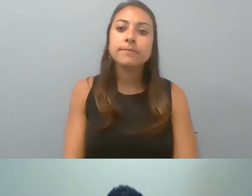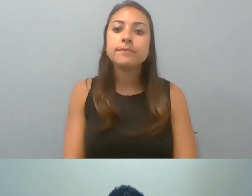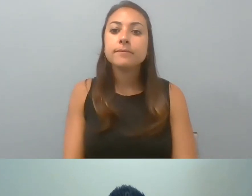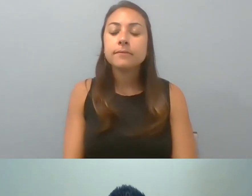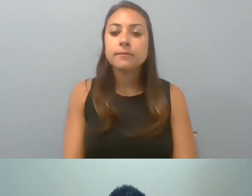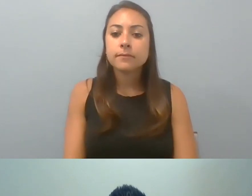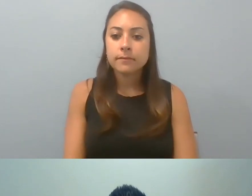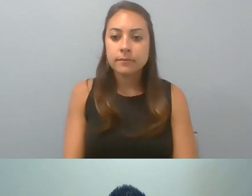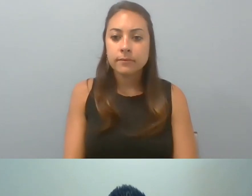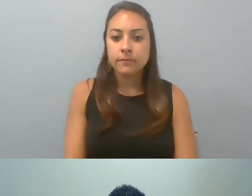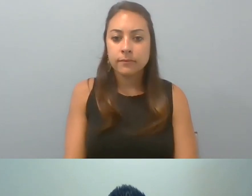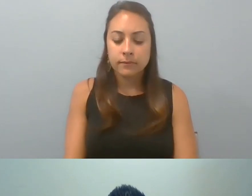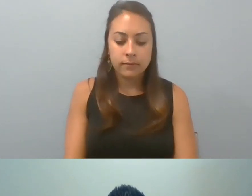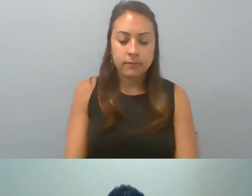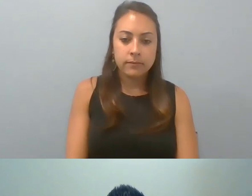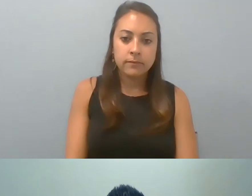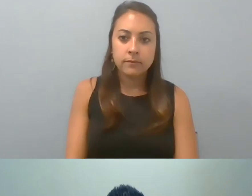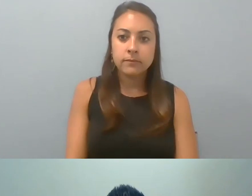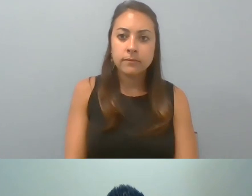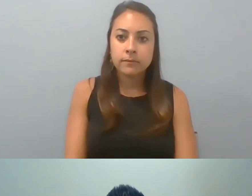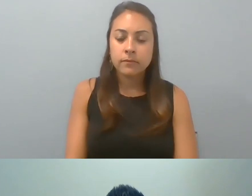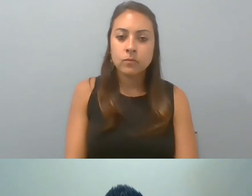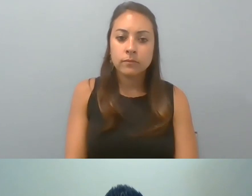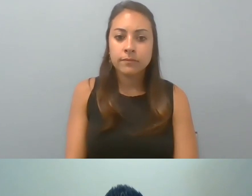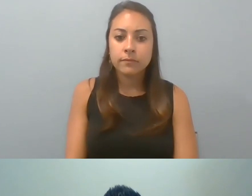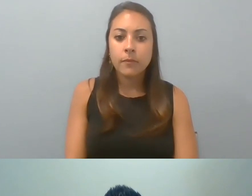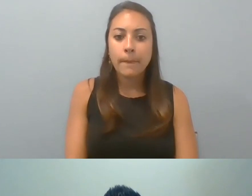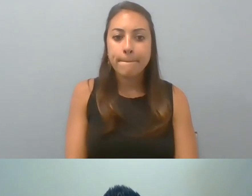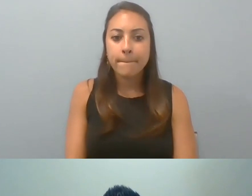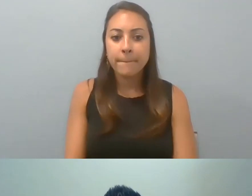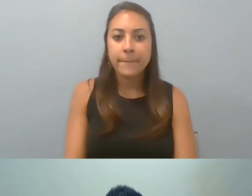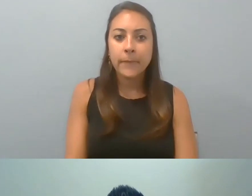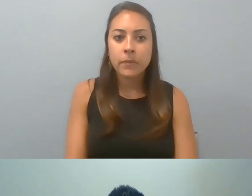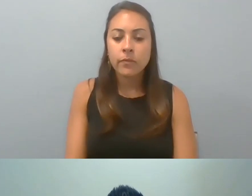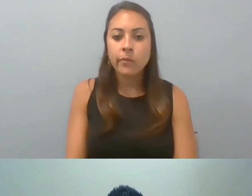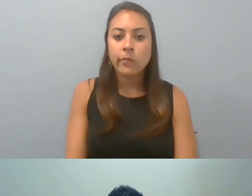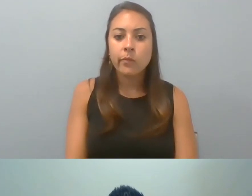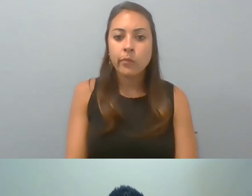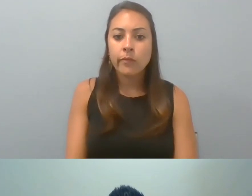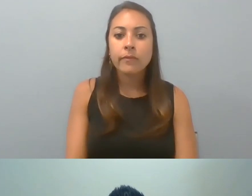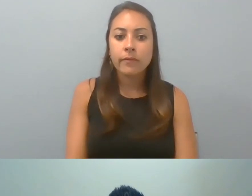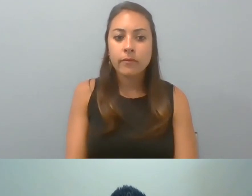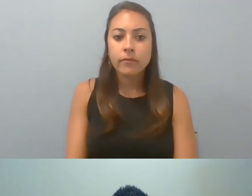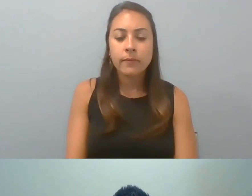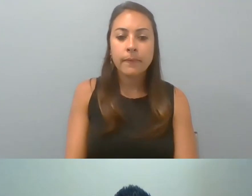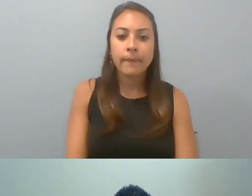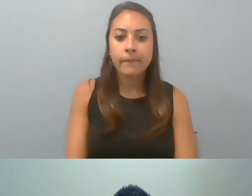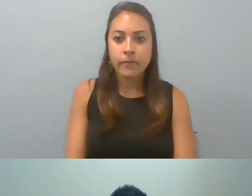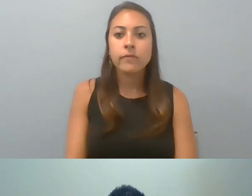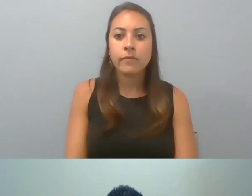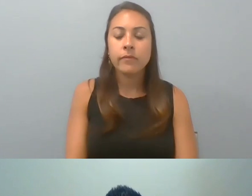are happening right now. So there's no reason why if a student is here, they shouldn't be getting meals from us. The location that is